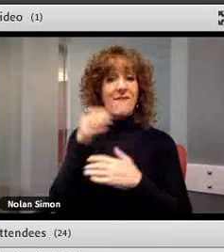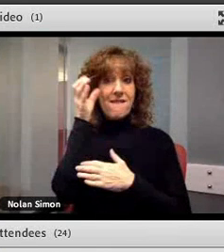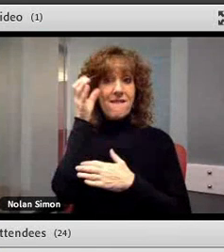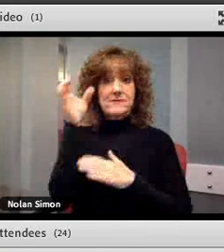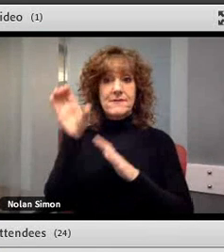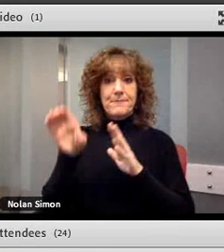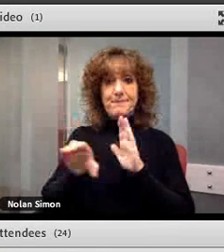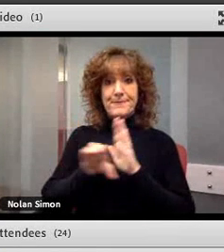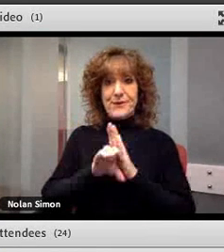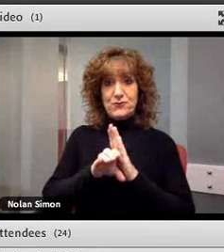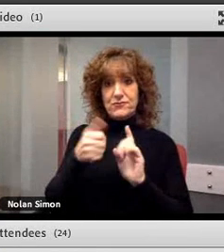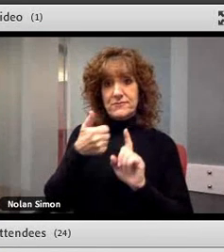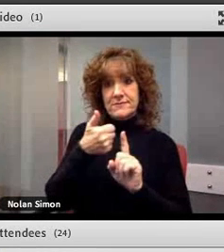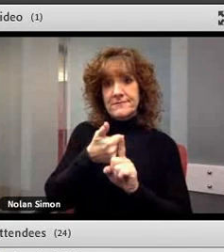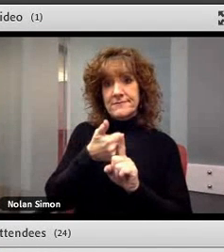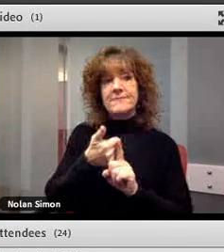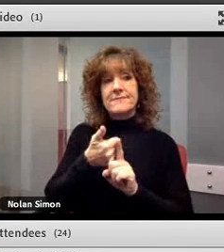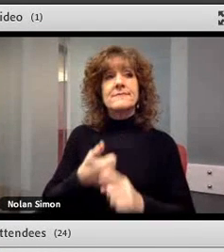pictures.